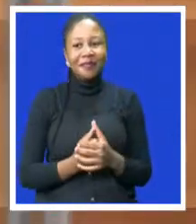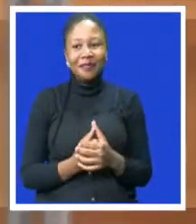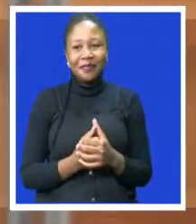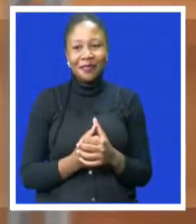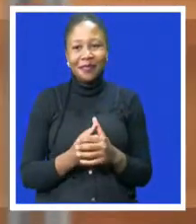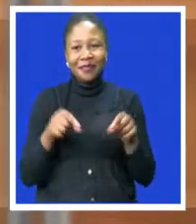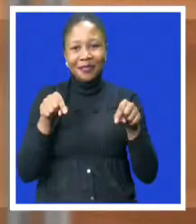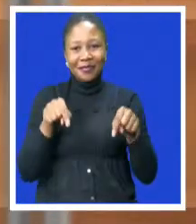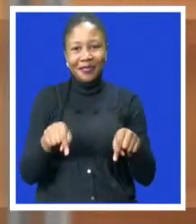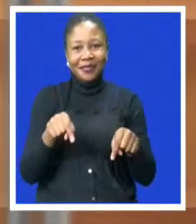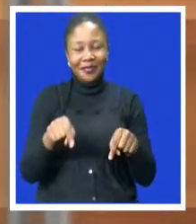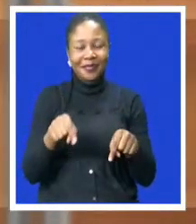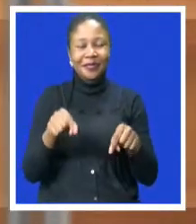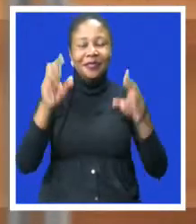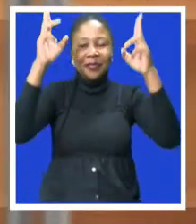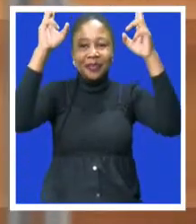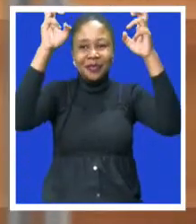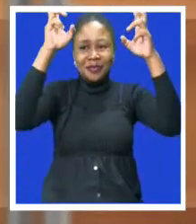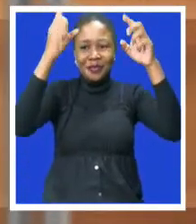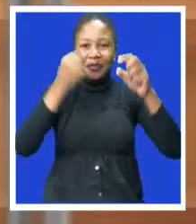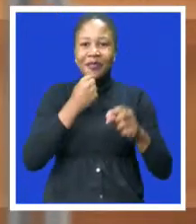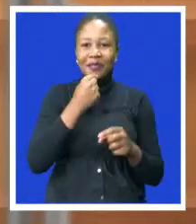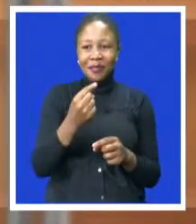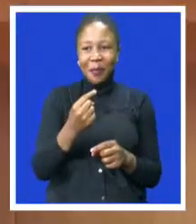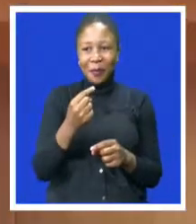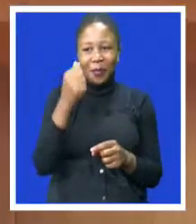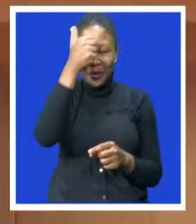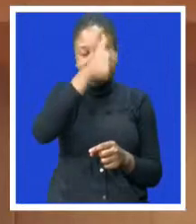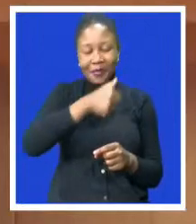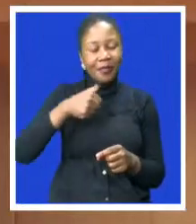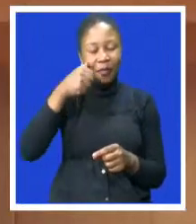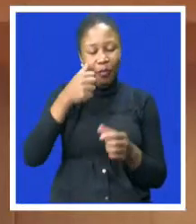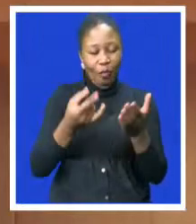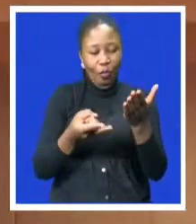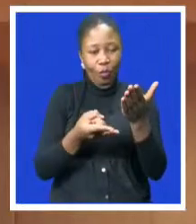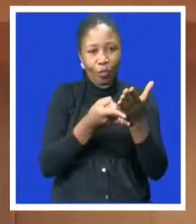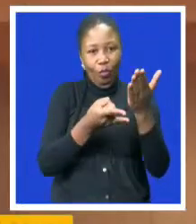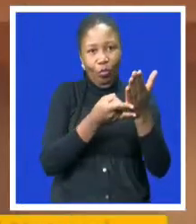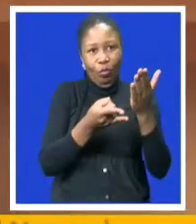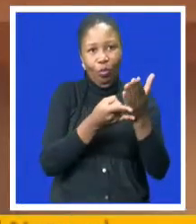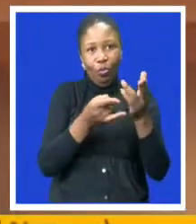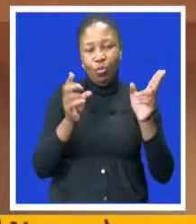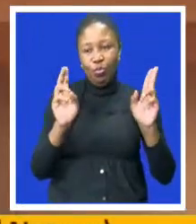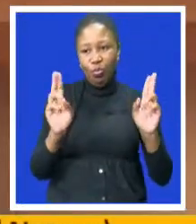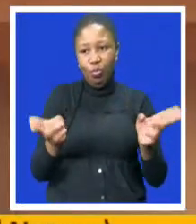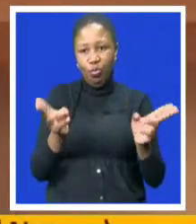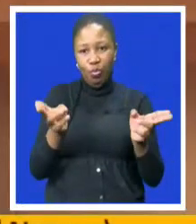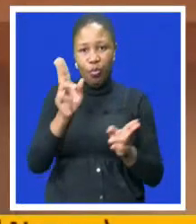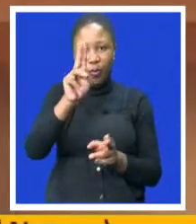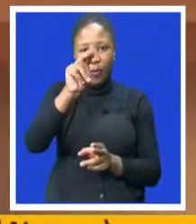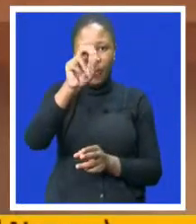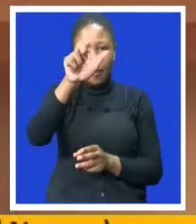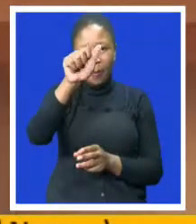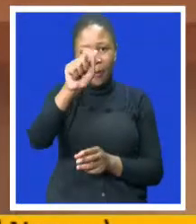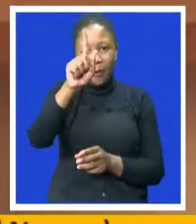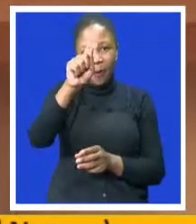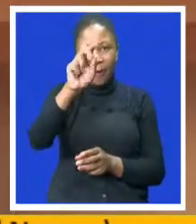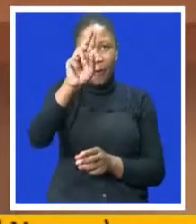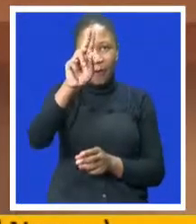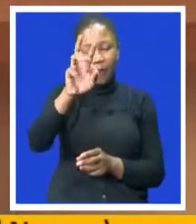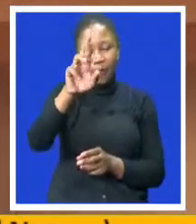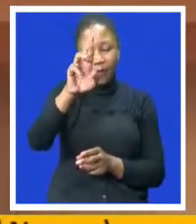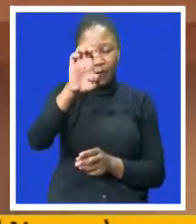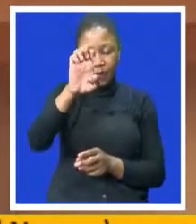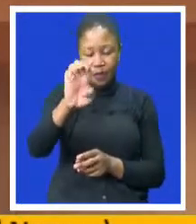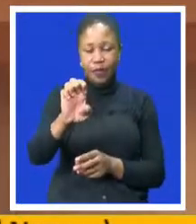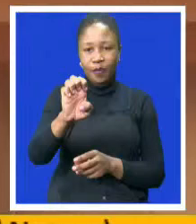today's topic is God takes care of nature. Yes. Okay, what would you expect the viewer to have learned by the end of the lesson?